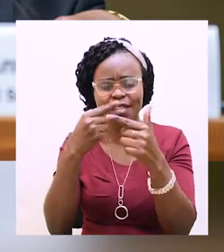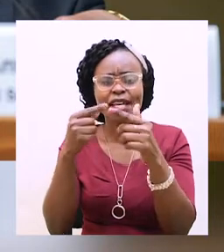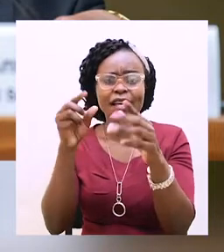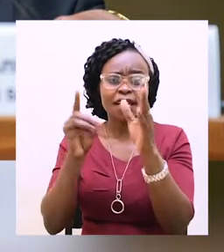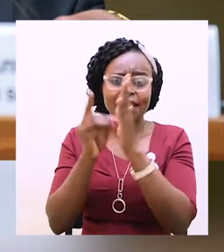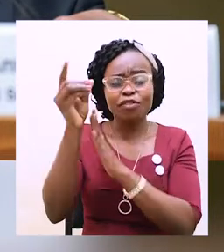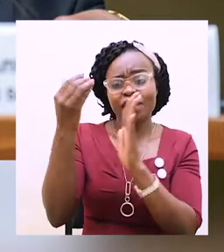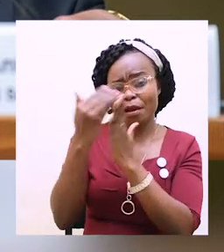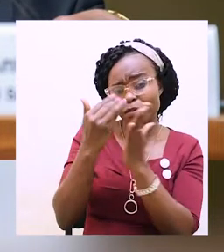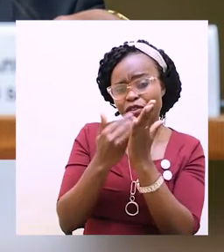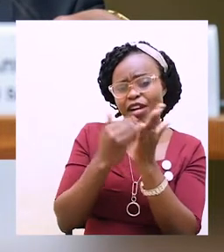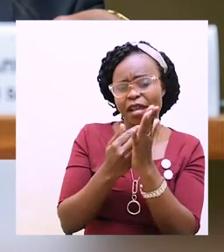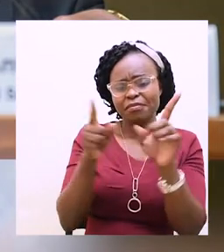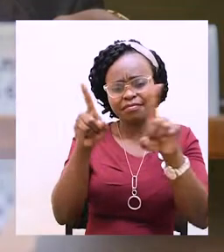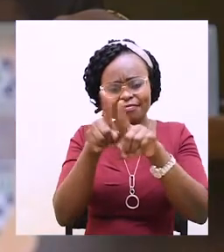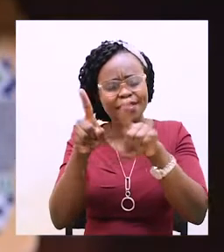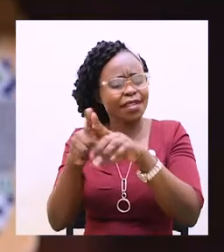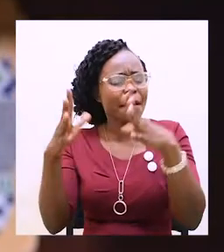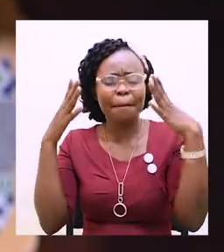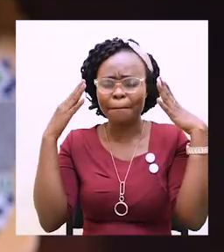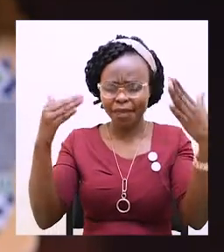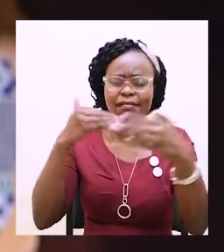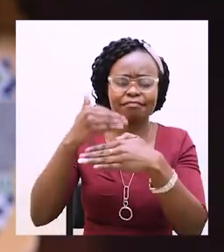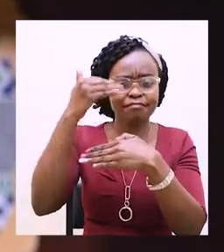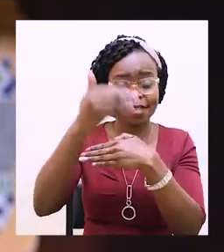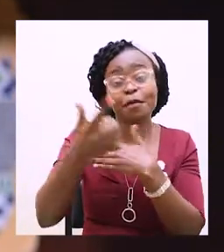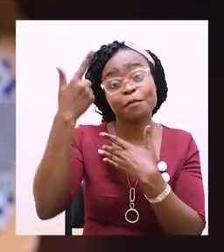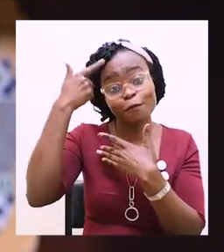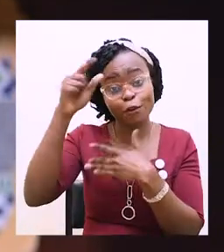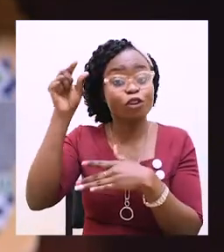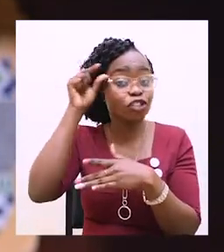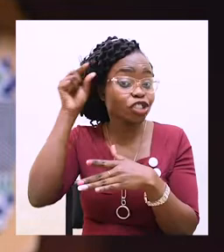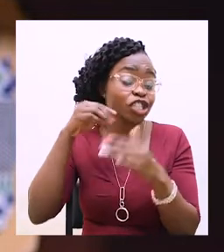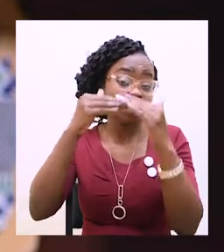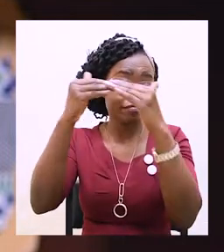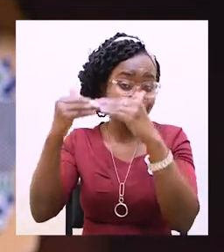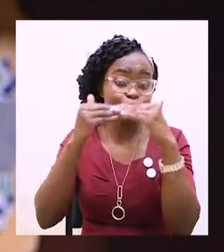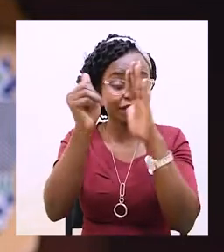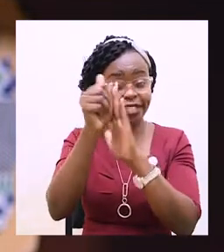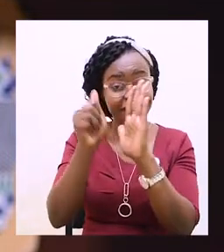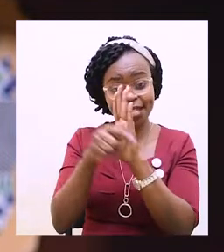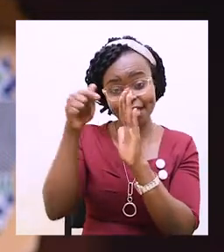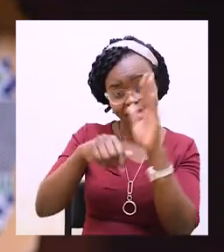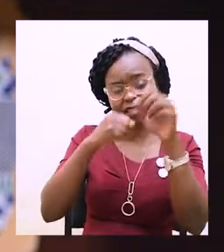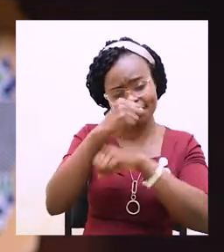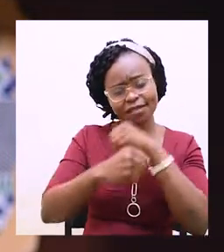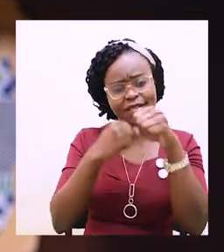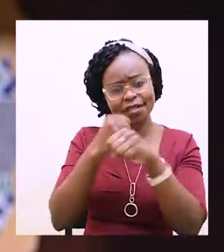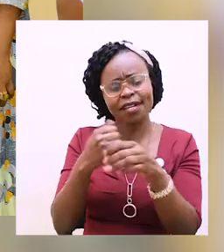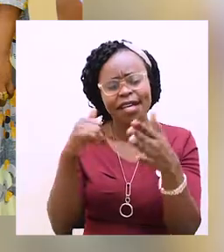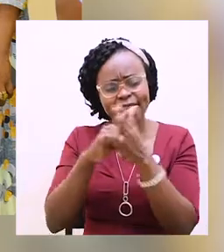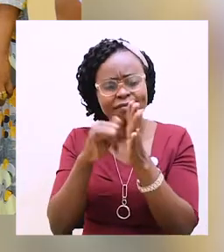during the Generation Equality Forums, which was also a big, big milestone for the gender equality agenda this year, is